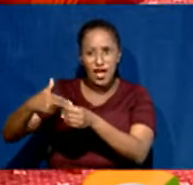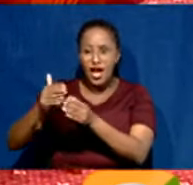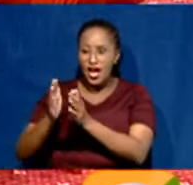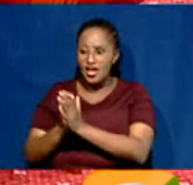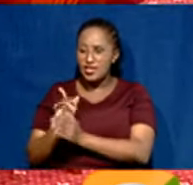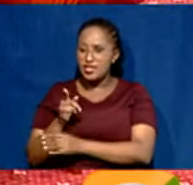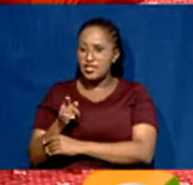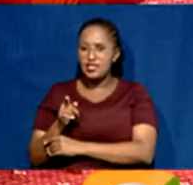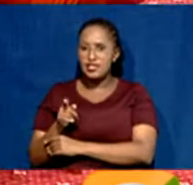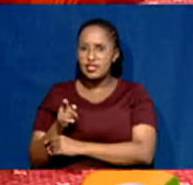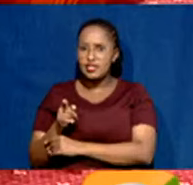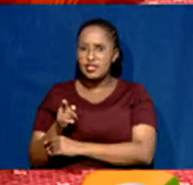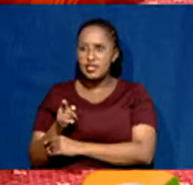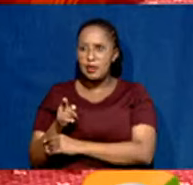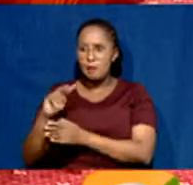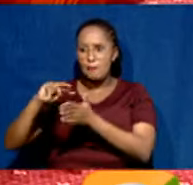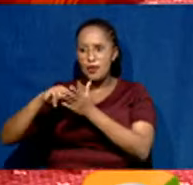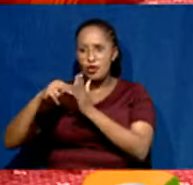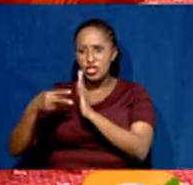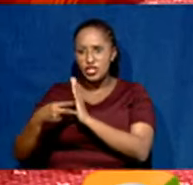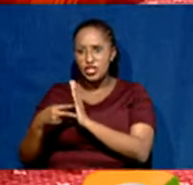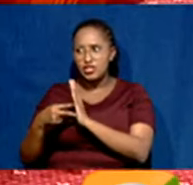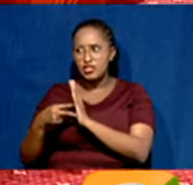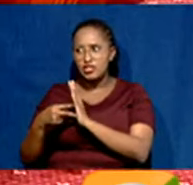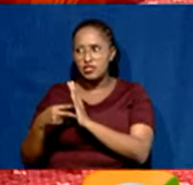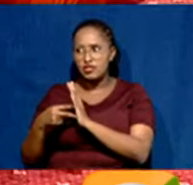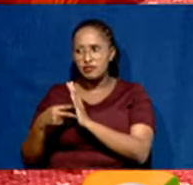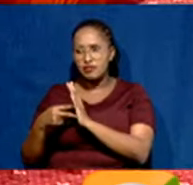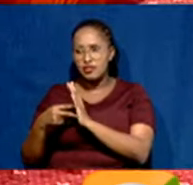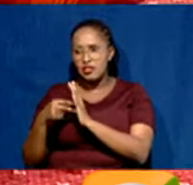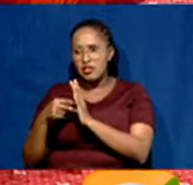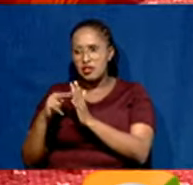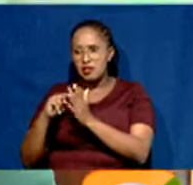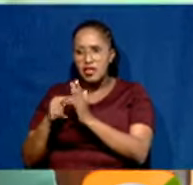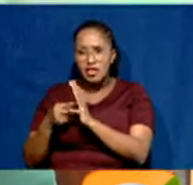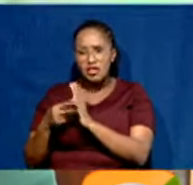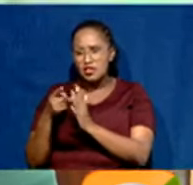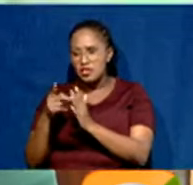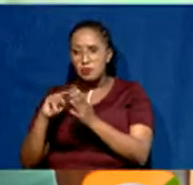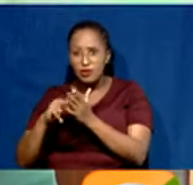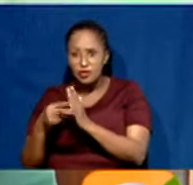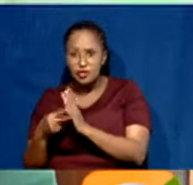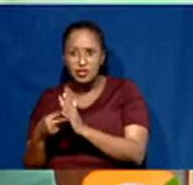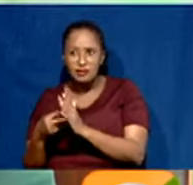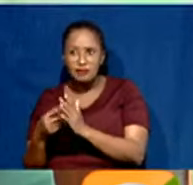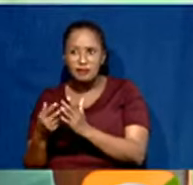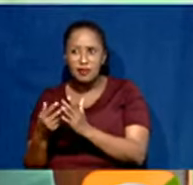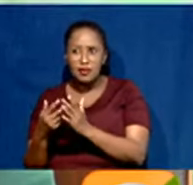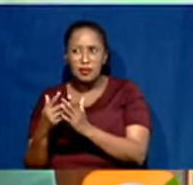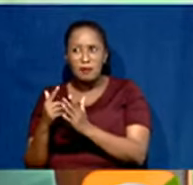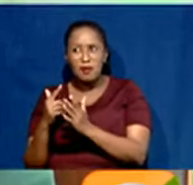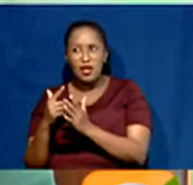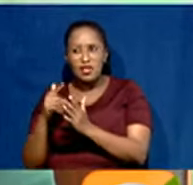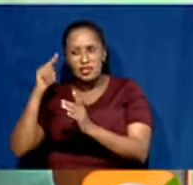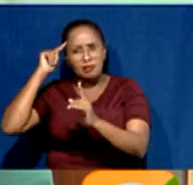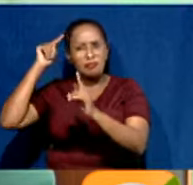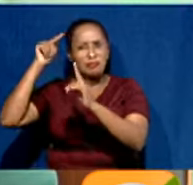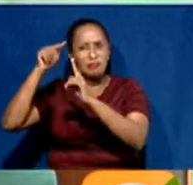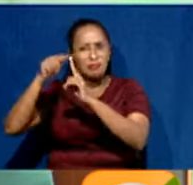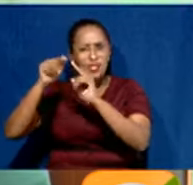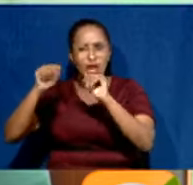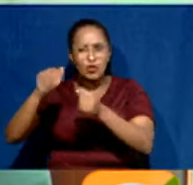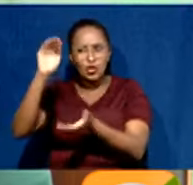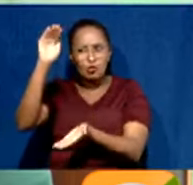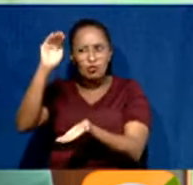hii project ama tunaweza sema hii G2G deal ama mpango wa G2G deal. Correct. azma yake ilikuwa ni kupunguza hata bei